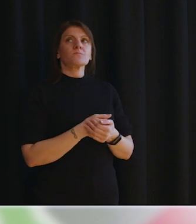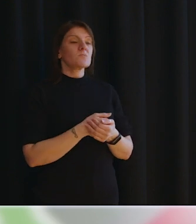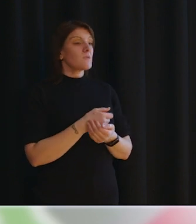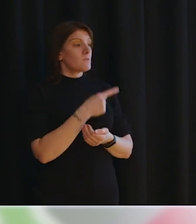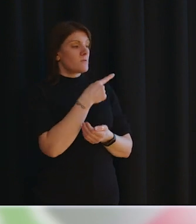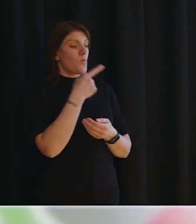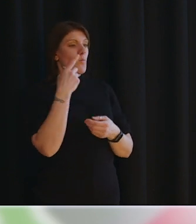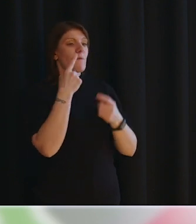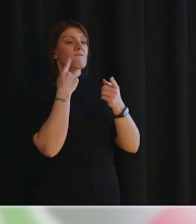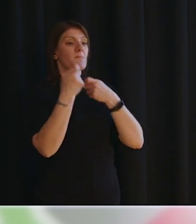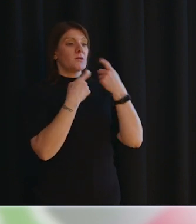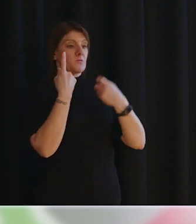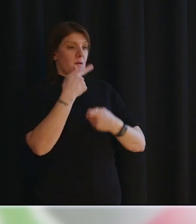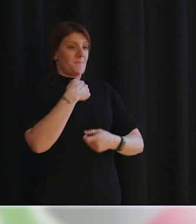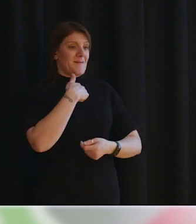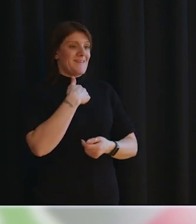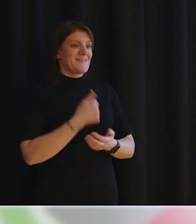about me.